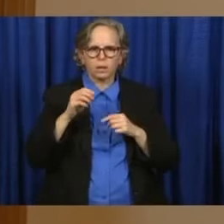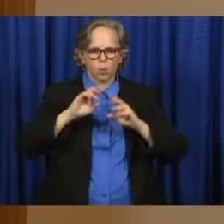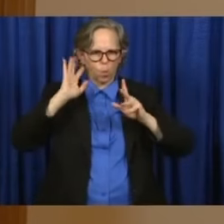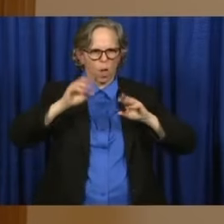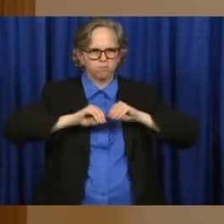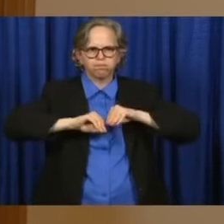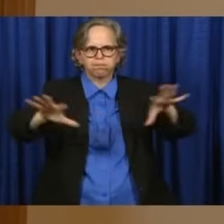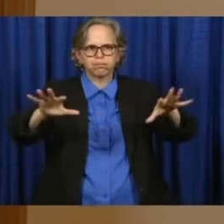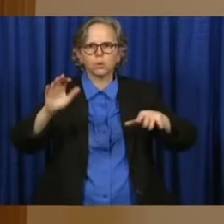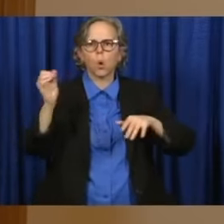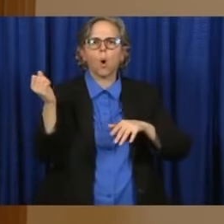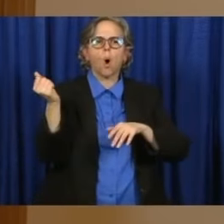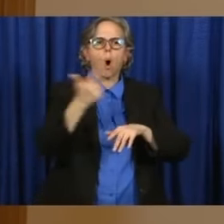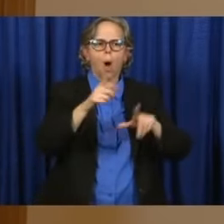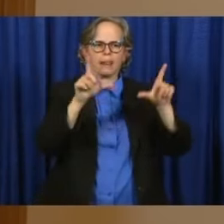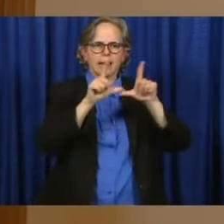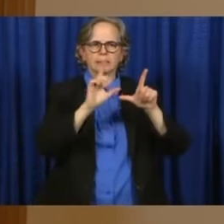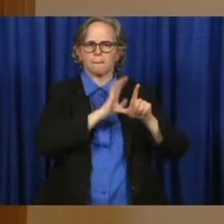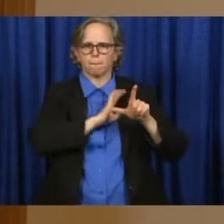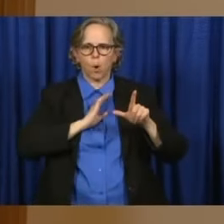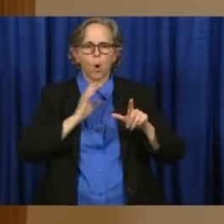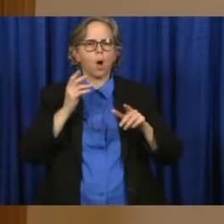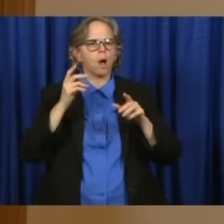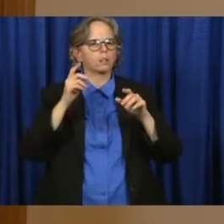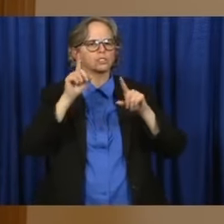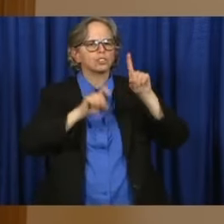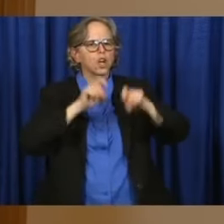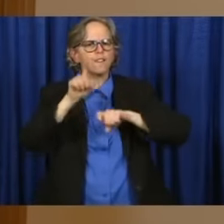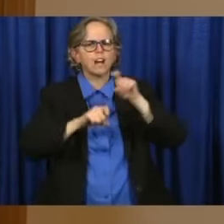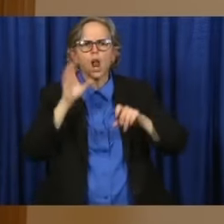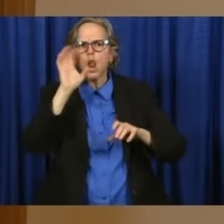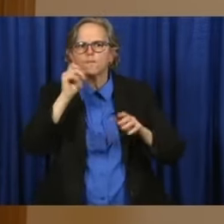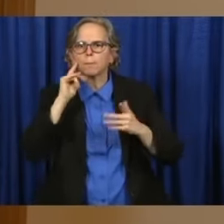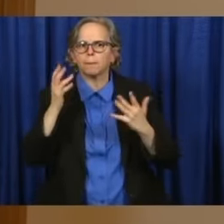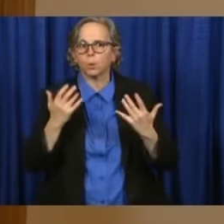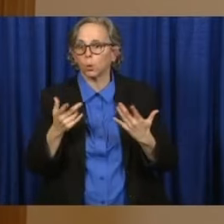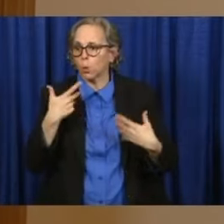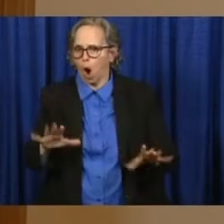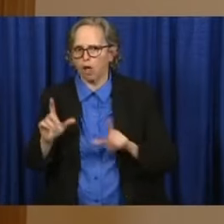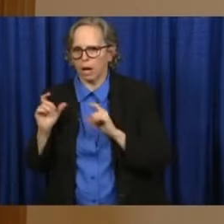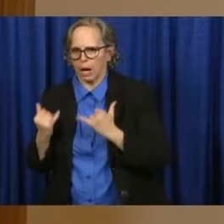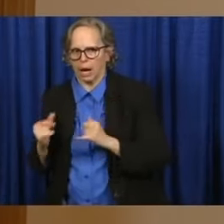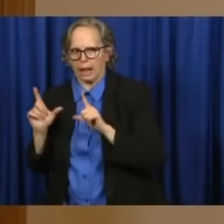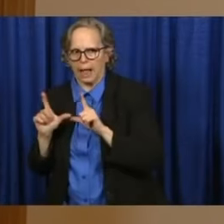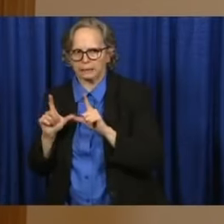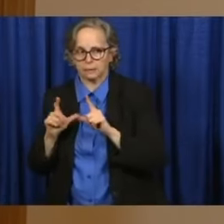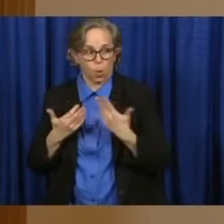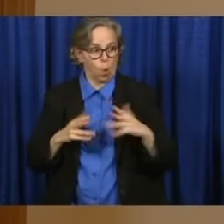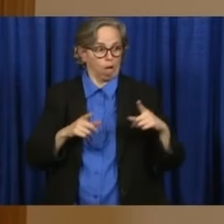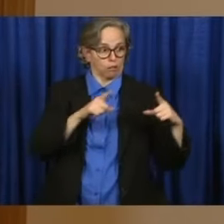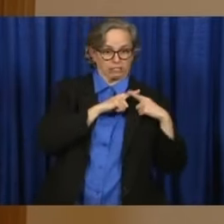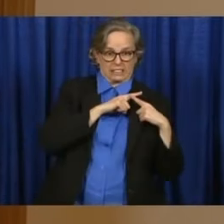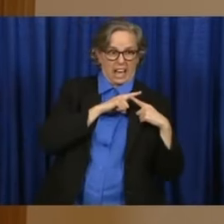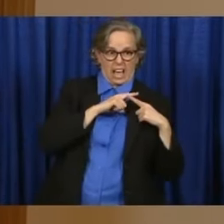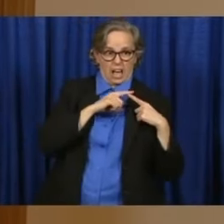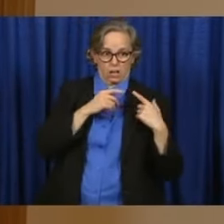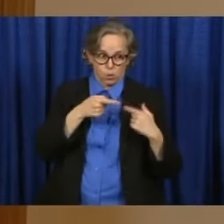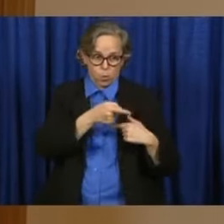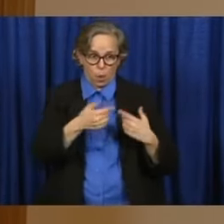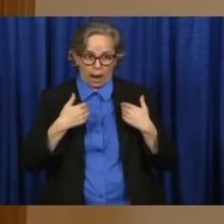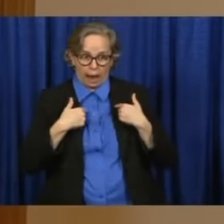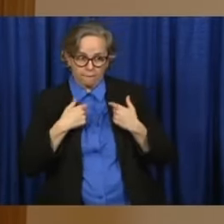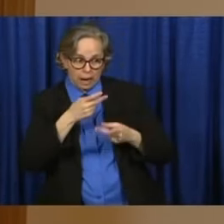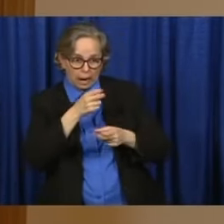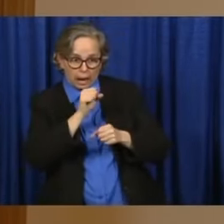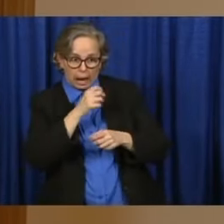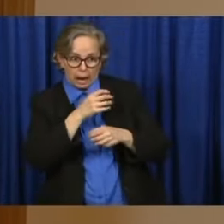for people who are currently licensed or retired. Perhaps if you're a healthcare or behavioral health worker, maybe